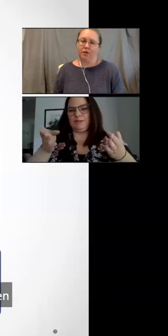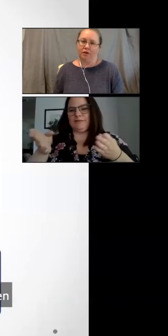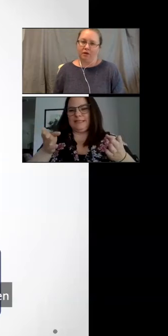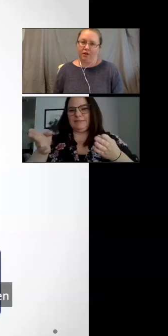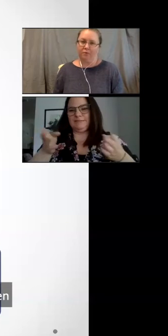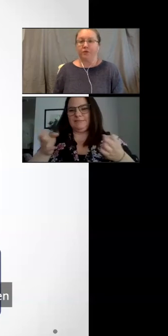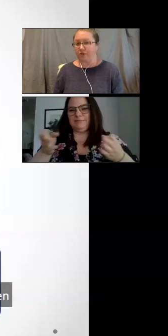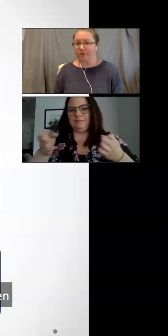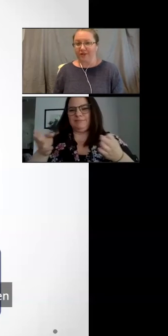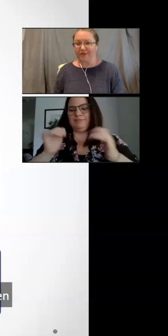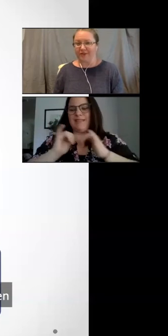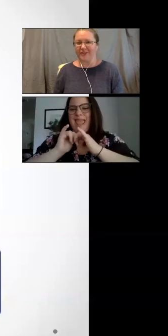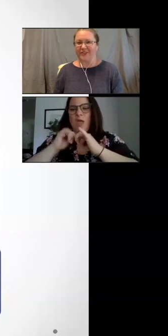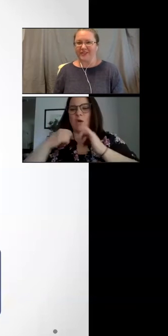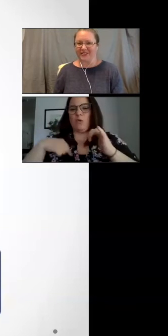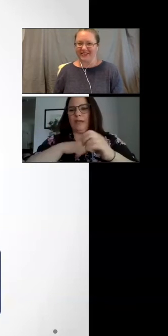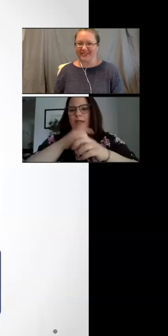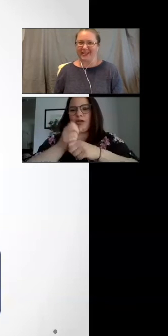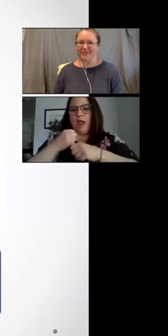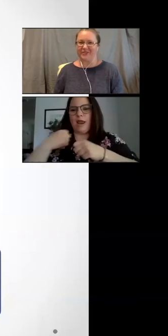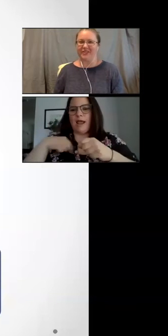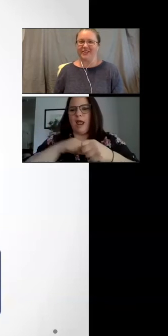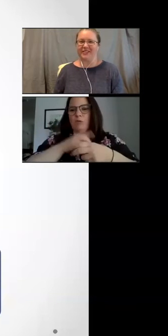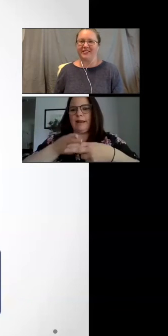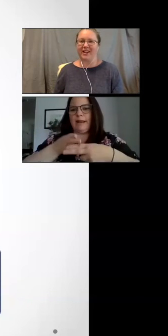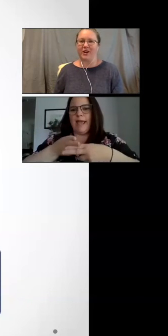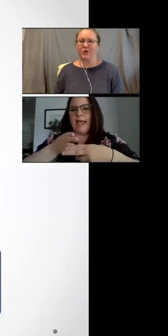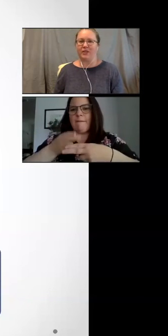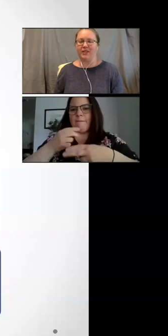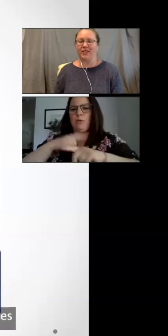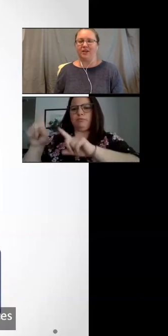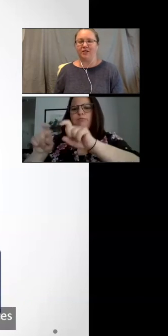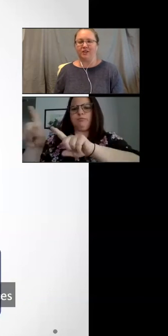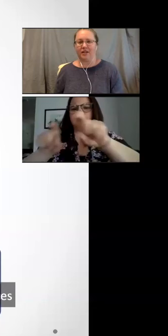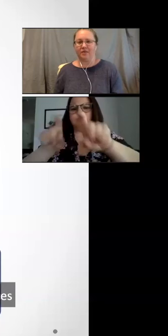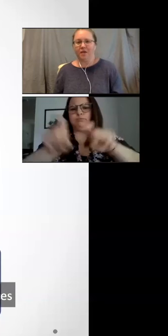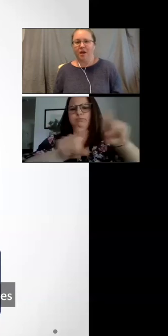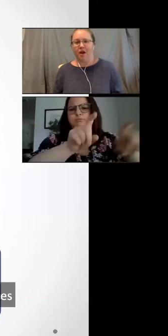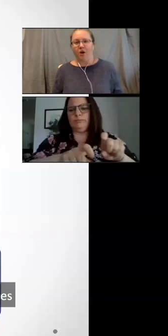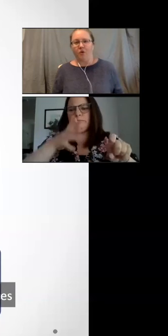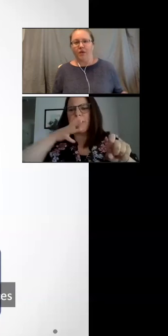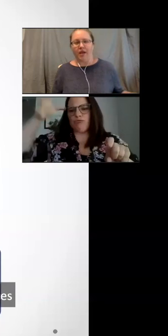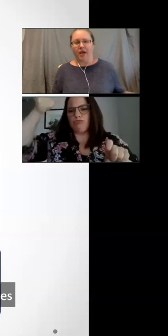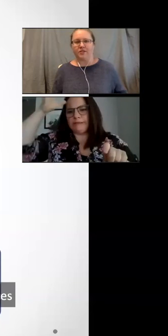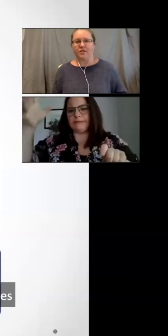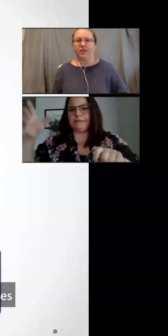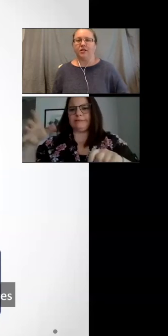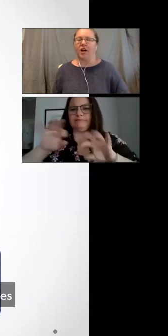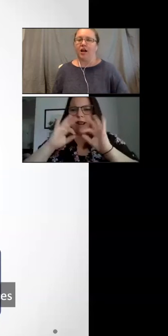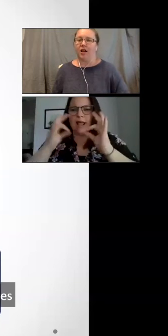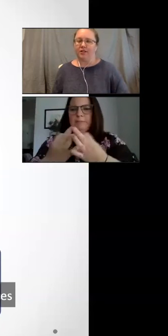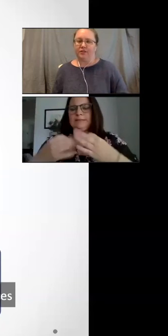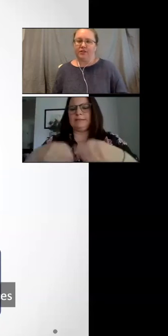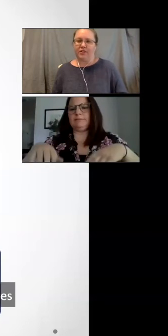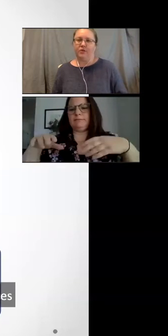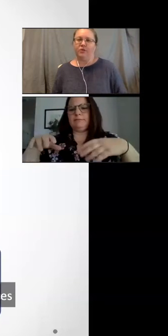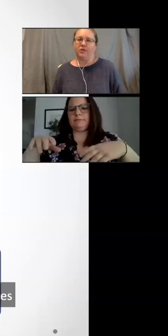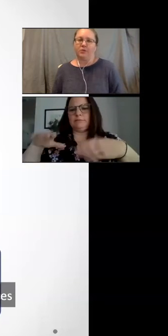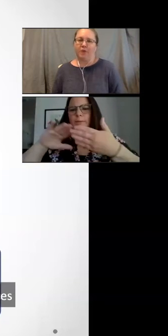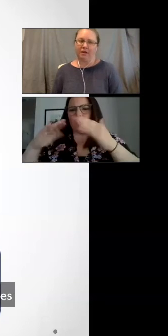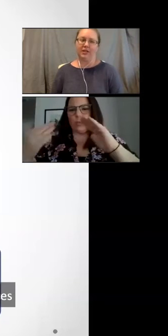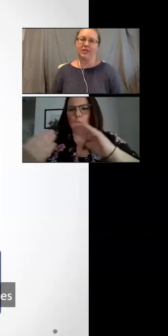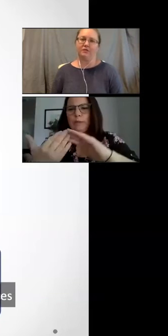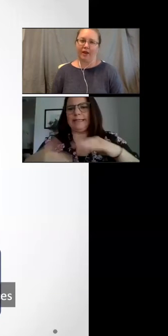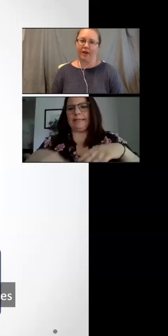And we are the Provincial Deaf and Hard of Hearing Services after all. This is how we got our name. We asked a lot of different